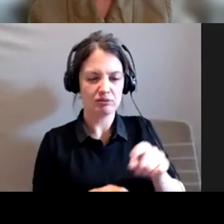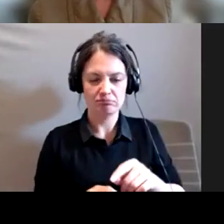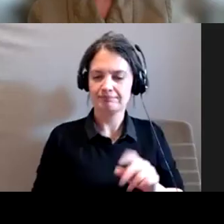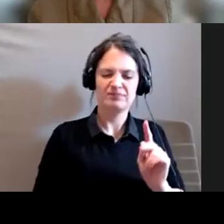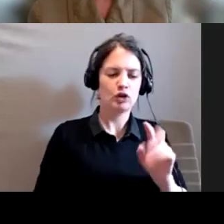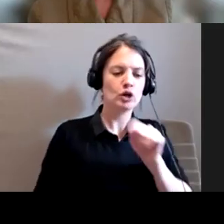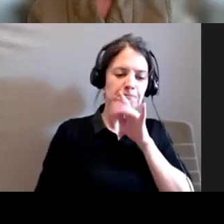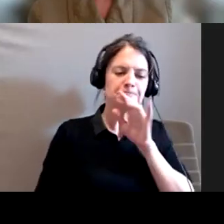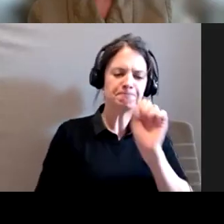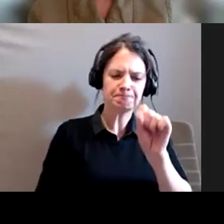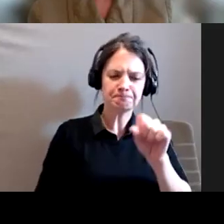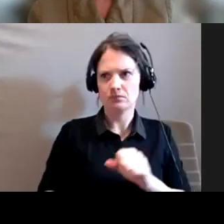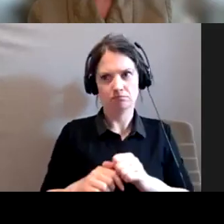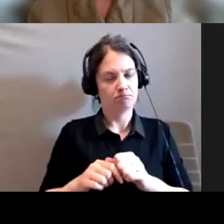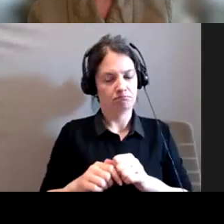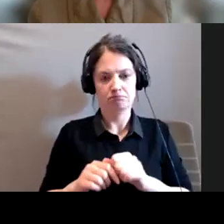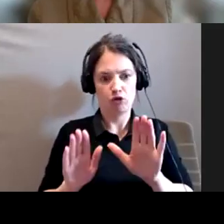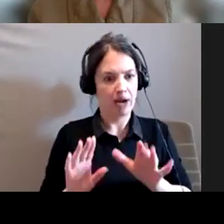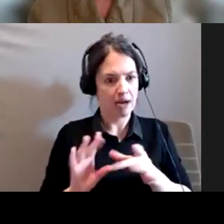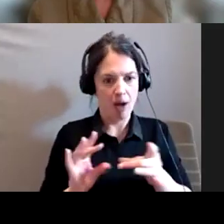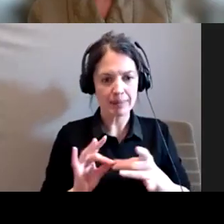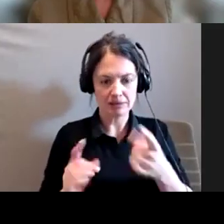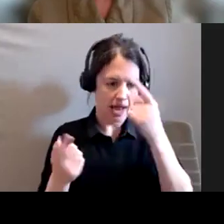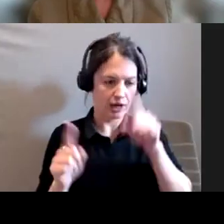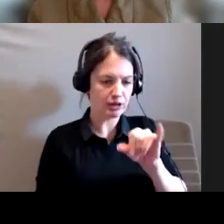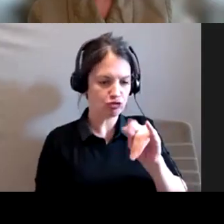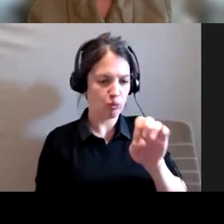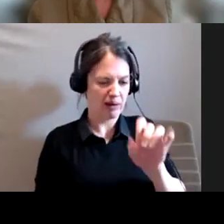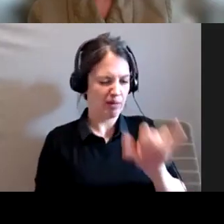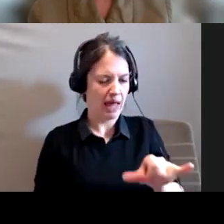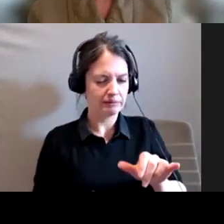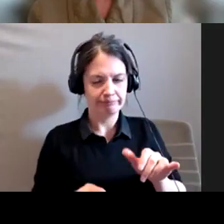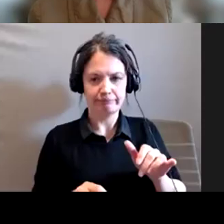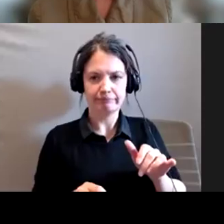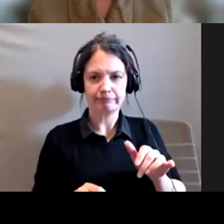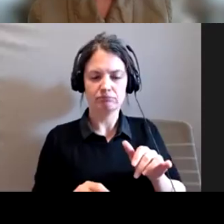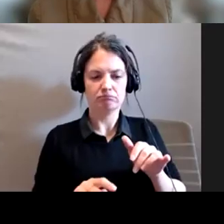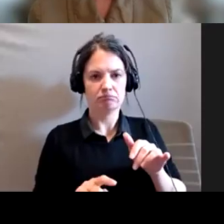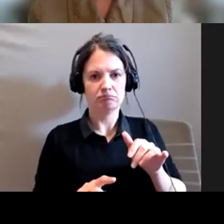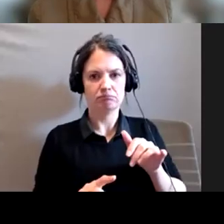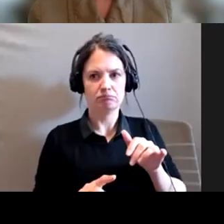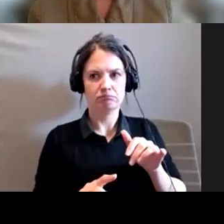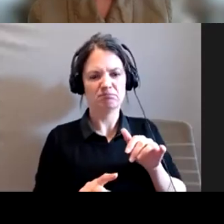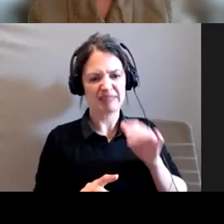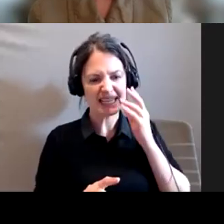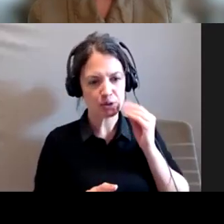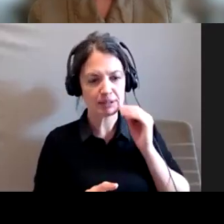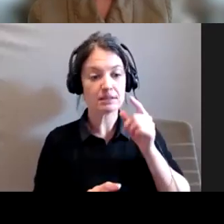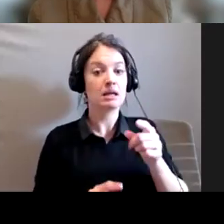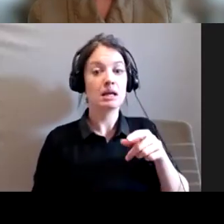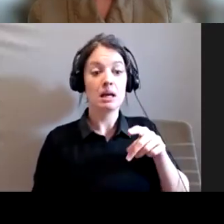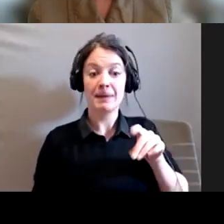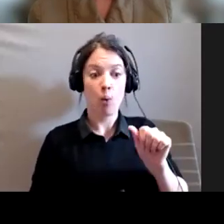and that experience. I would say power of attorneys are one piece